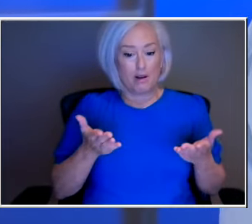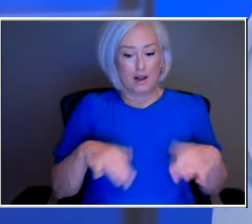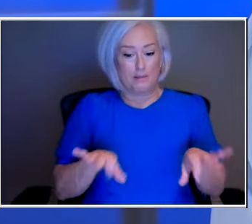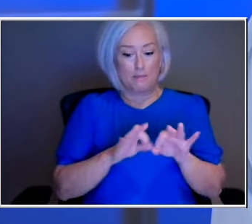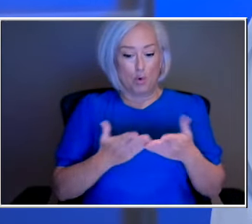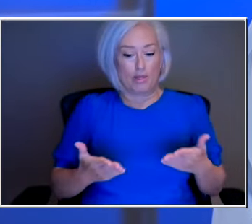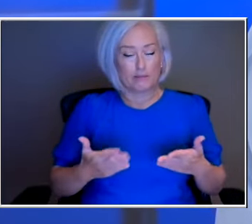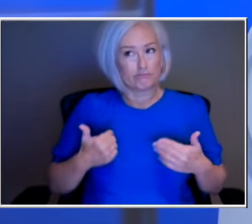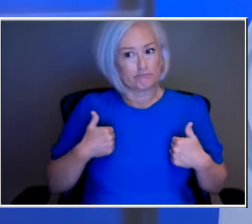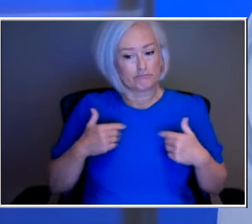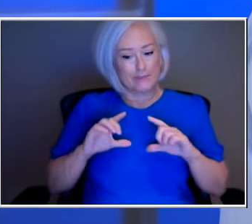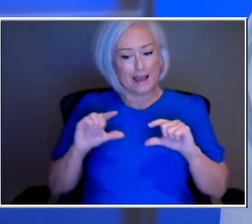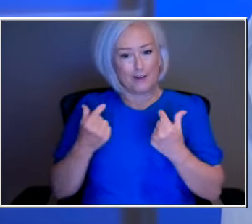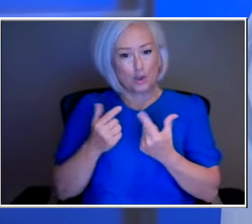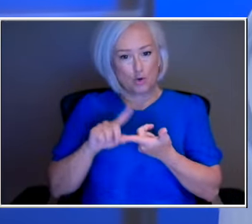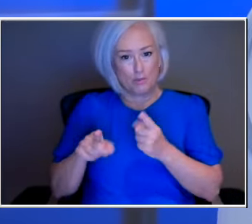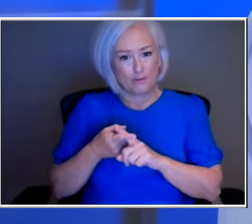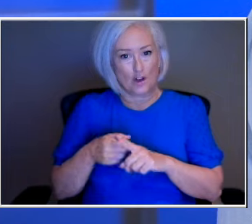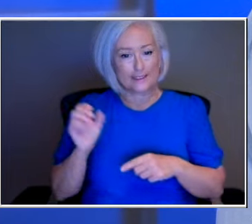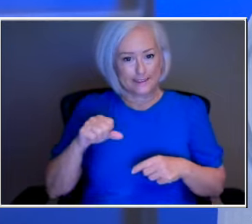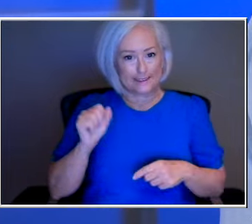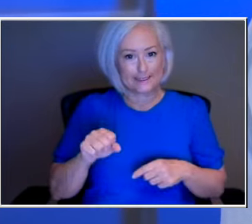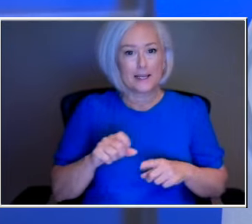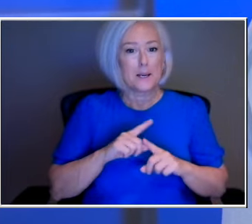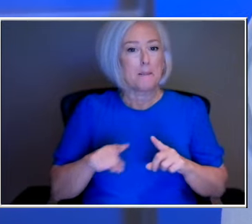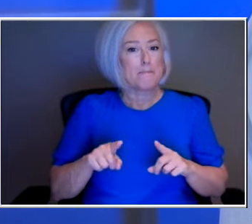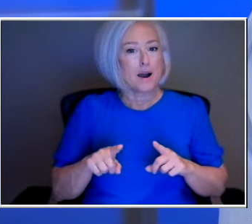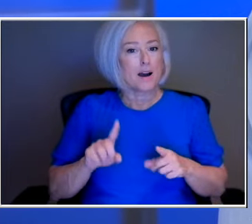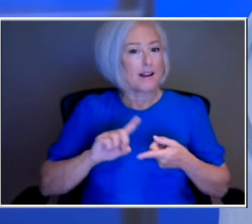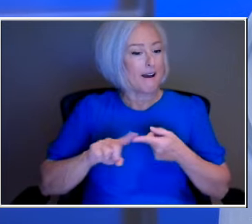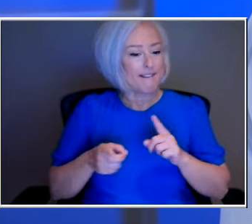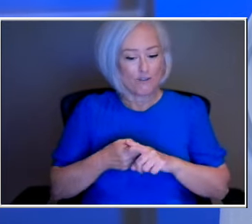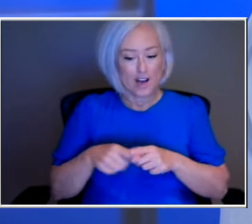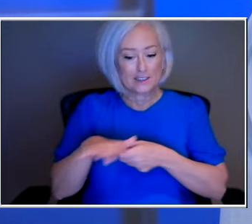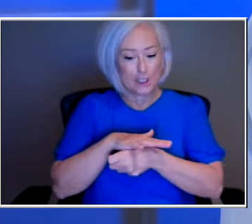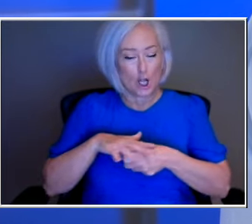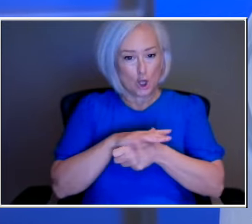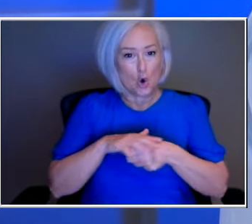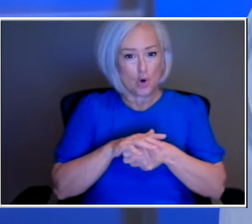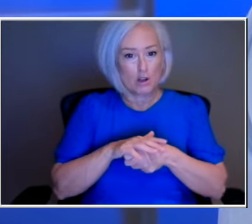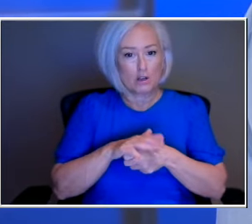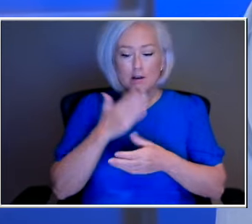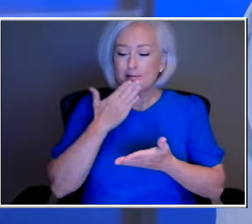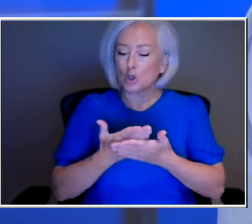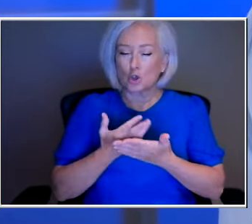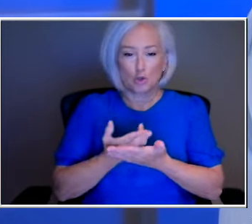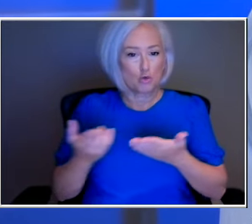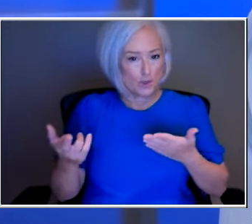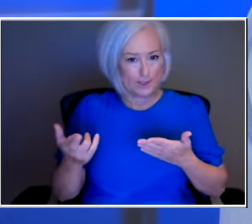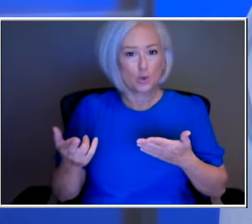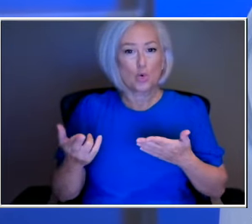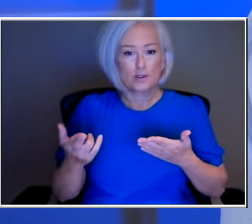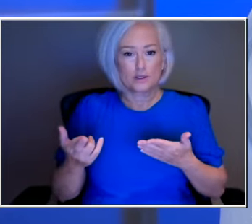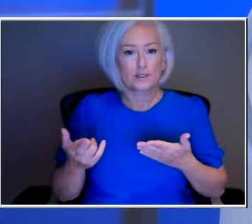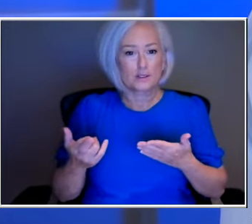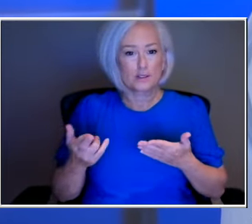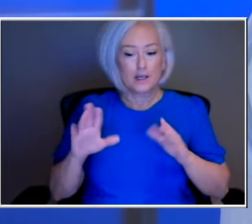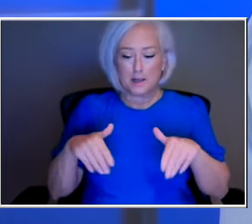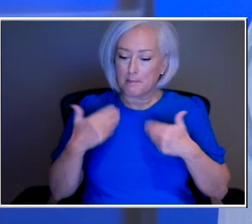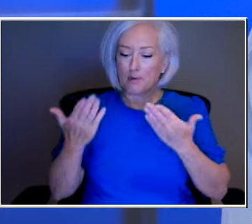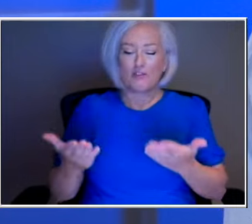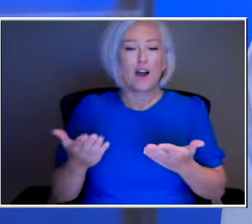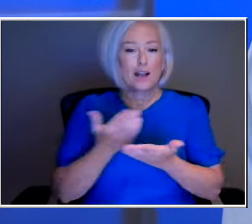you're getting to that, but especially our whole group of friends locally were, a good resource, and provided a resource probably